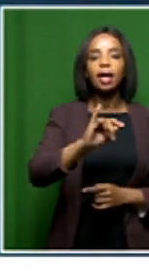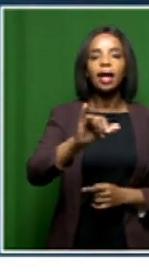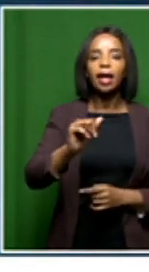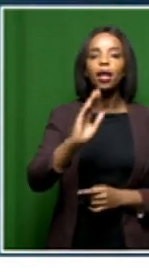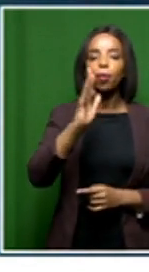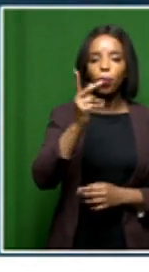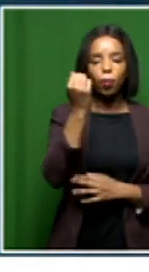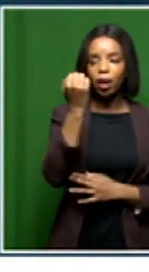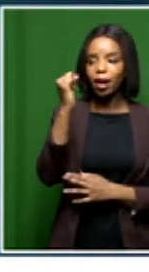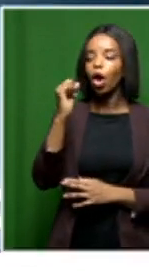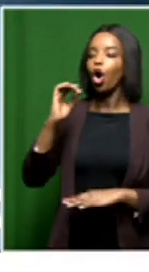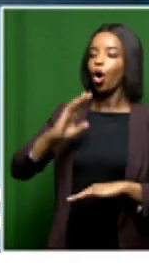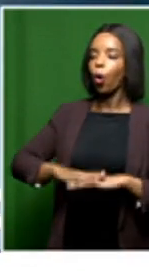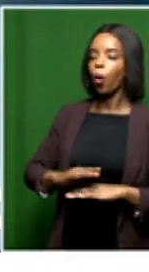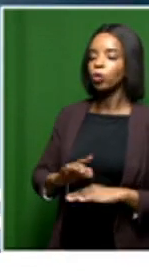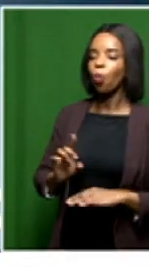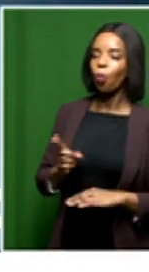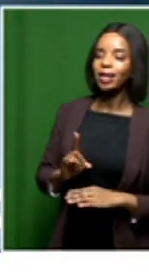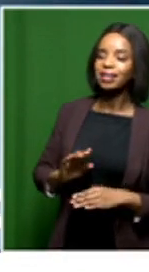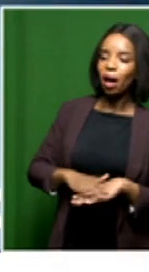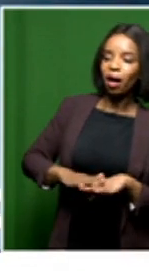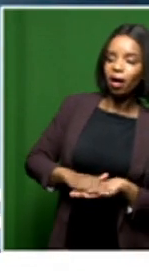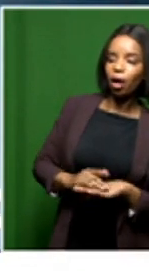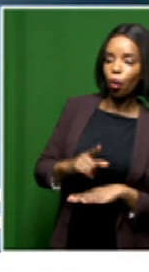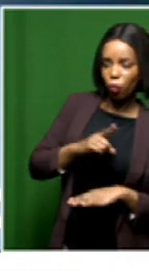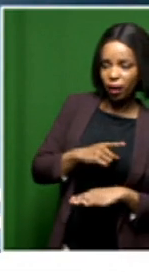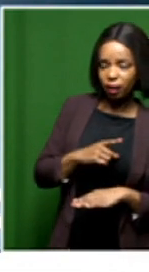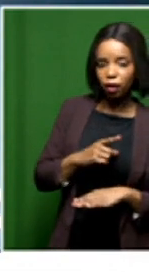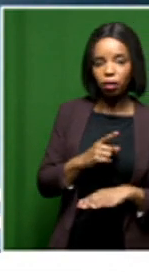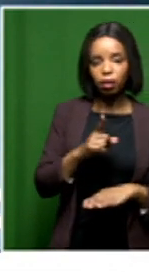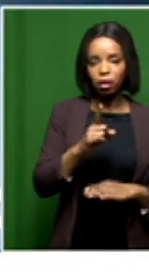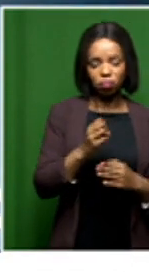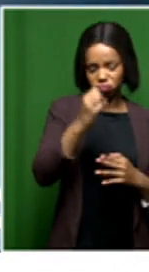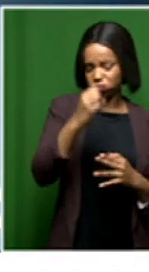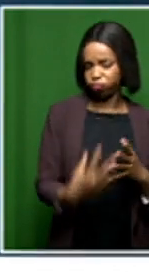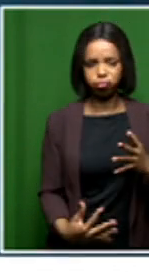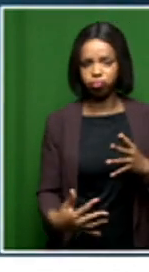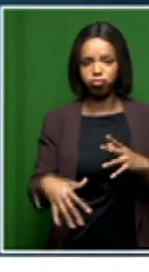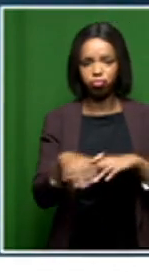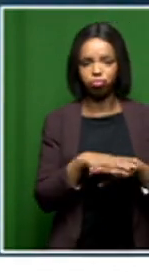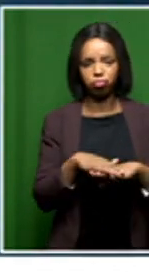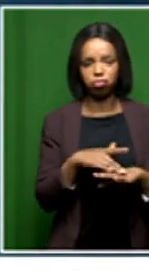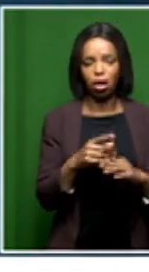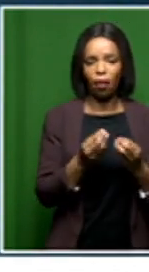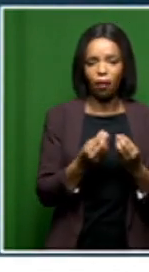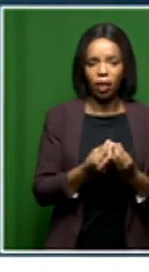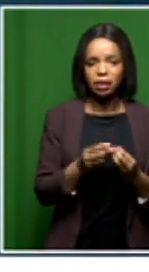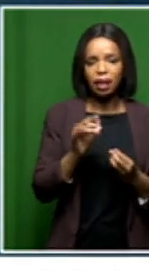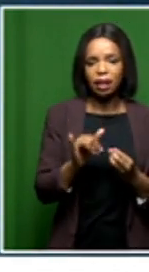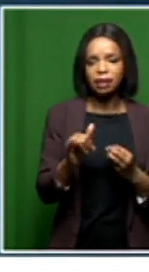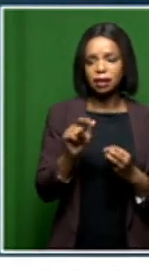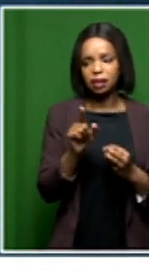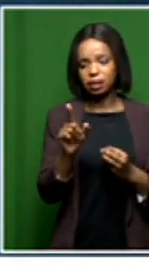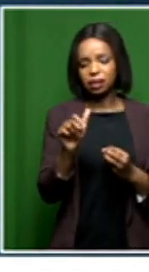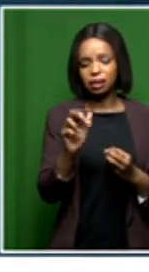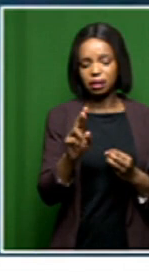on what grounds? On so what that is grounds? what we have. Well, there are a number of constitutional grounds that the agency looked at. But in terms of